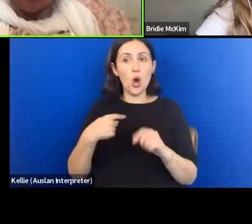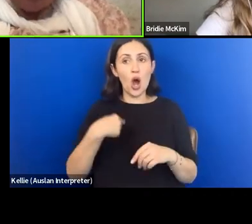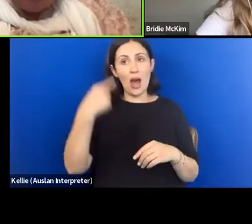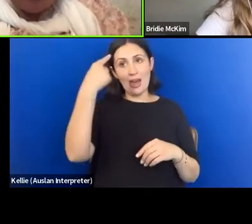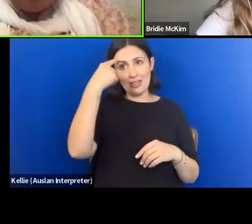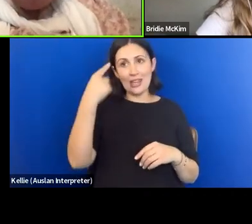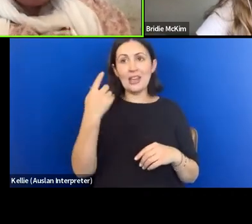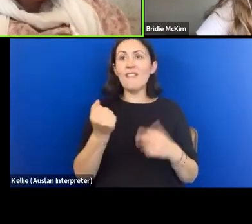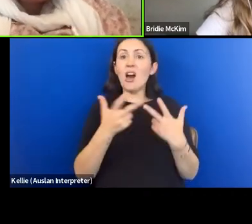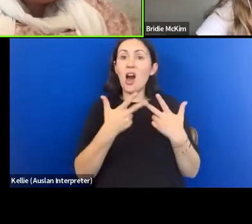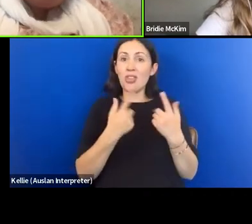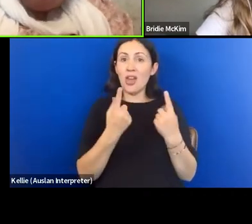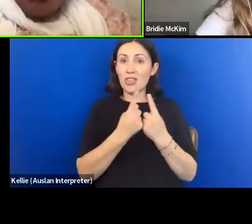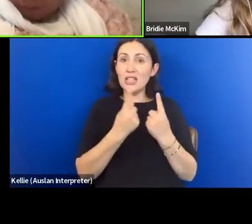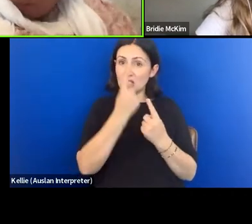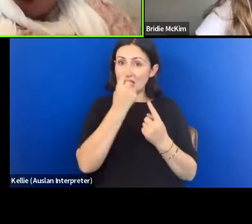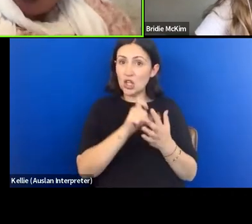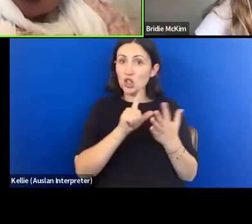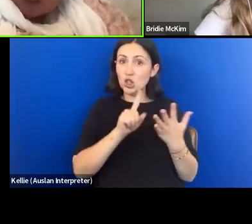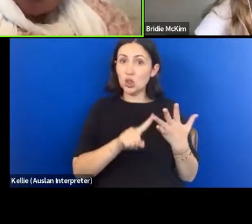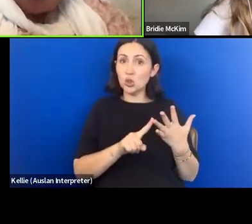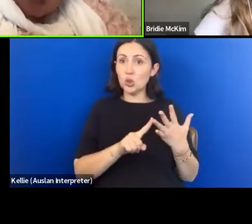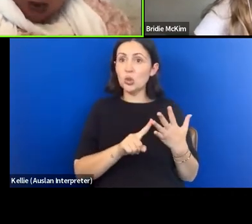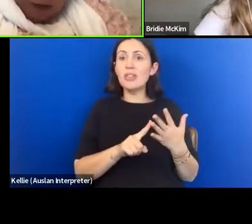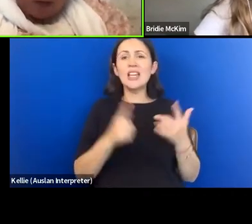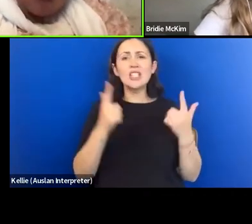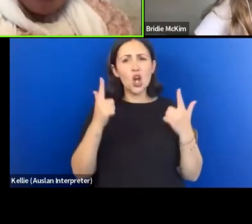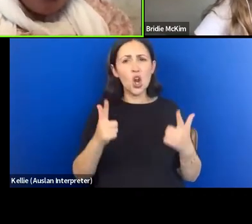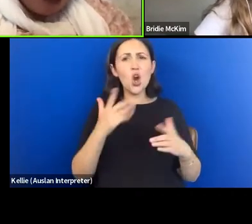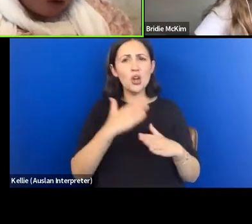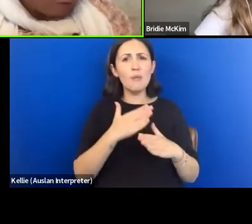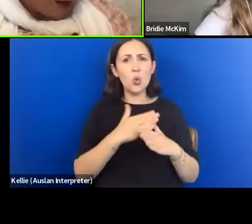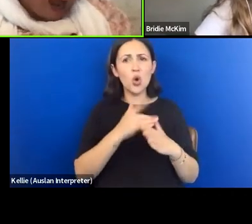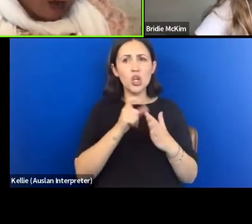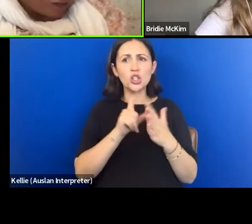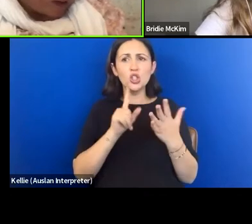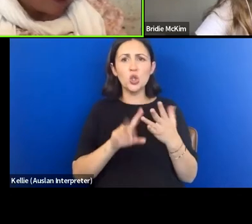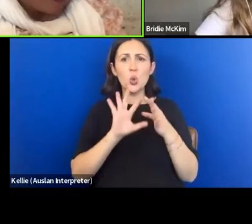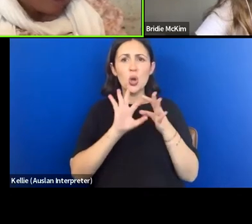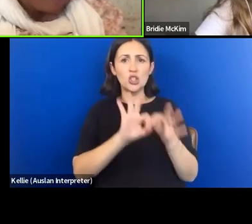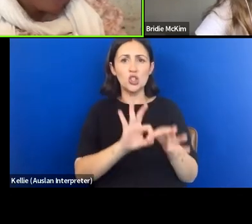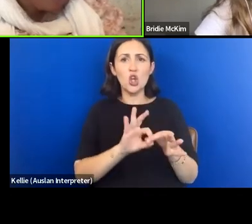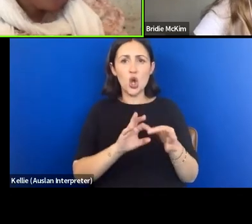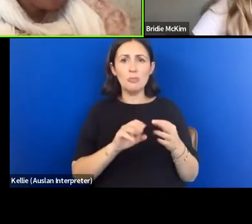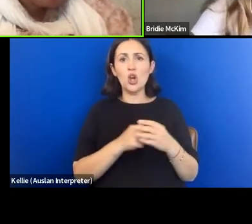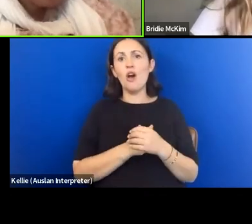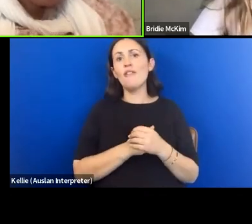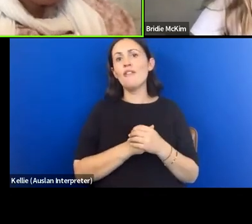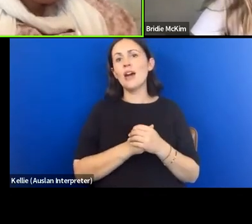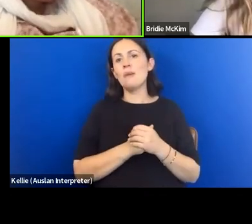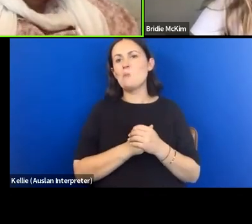things to do. There's a lot of work to be done around sort of